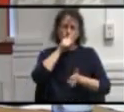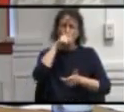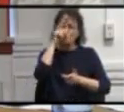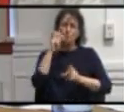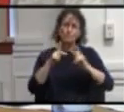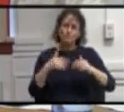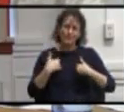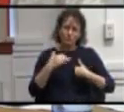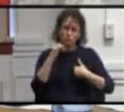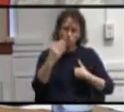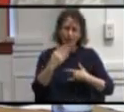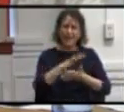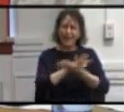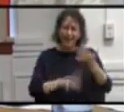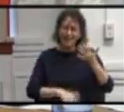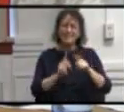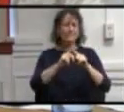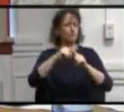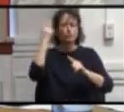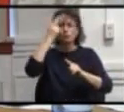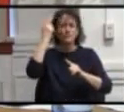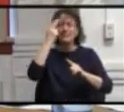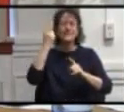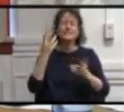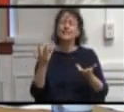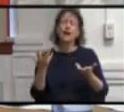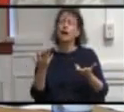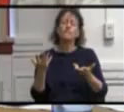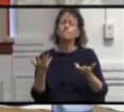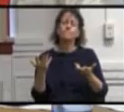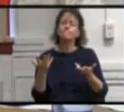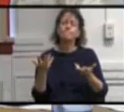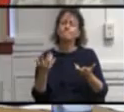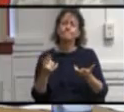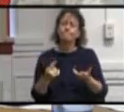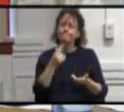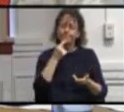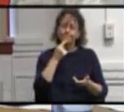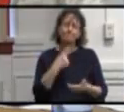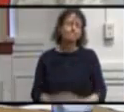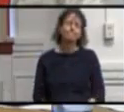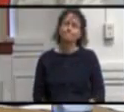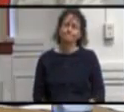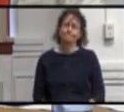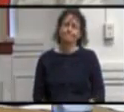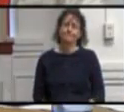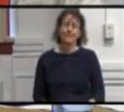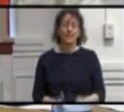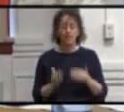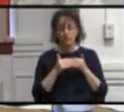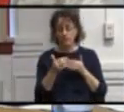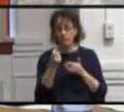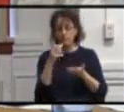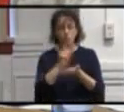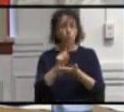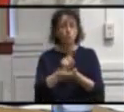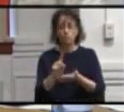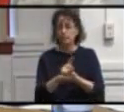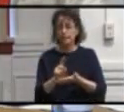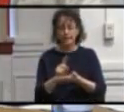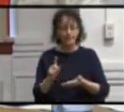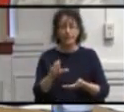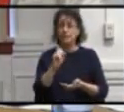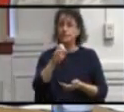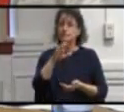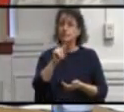really unfortunate. I think probably over the course of the next weeks, the select board's gonna have to consider